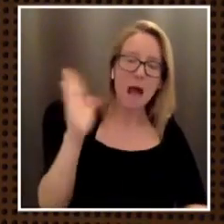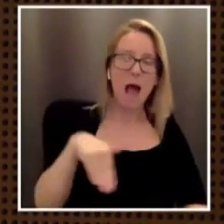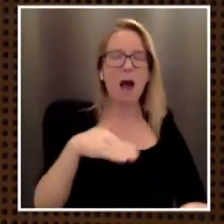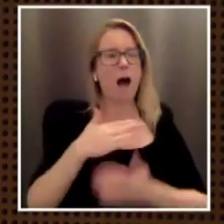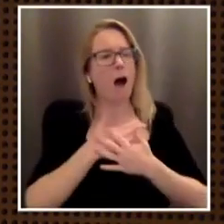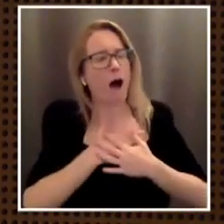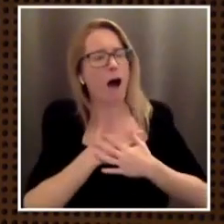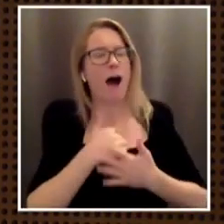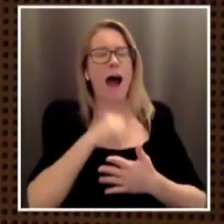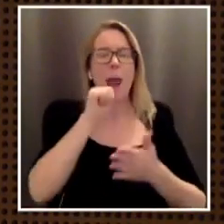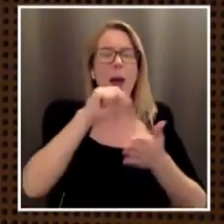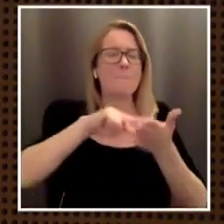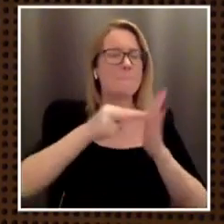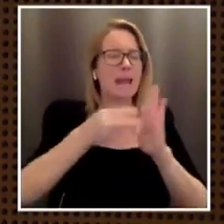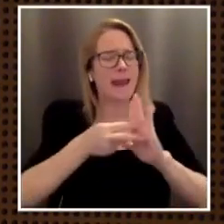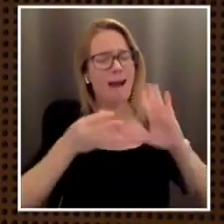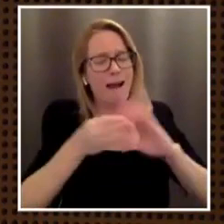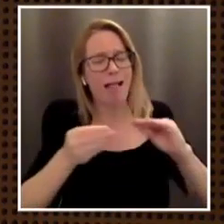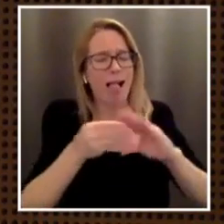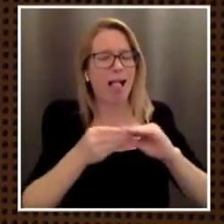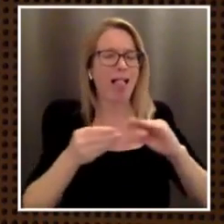mean stuff.